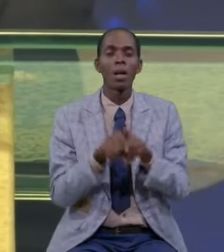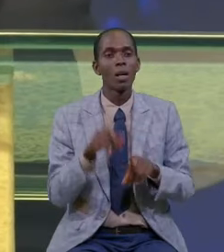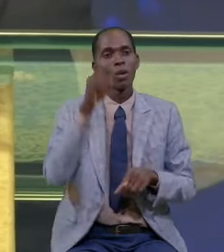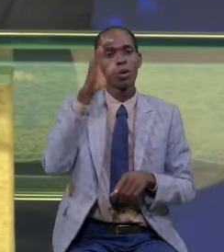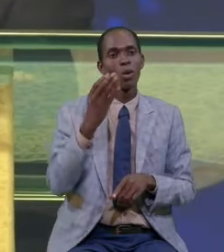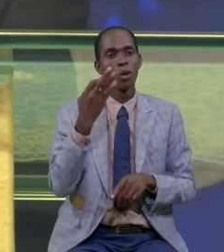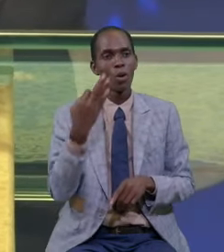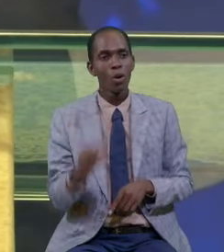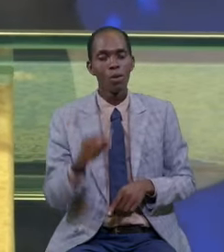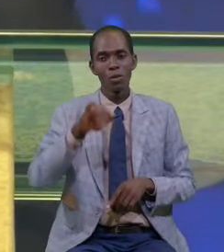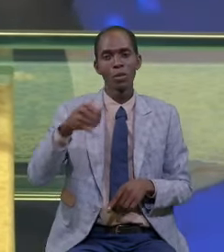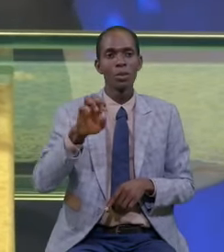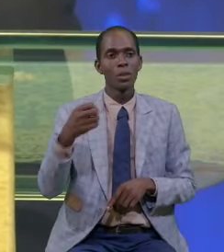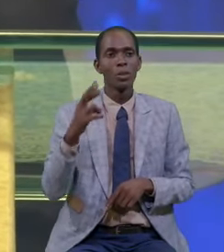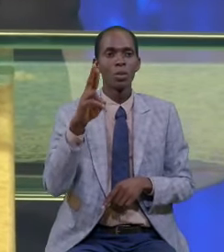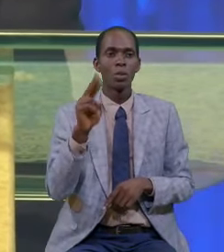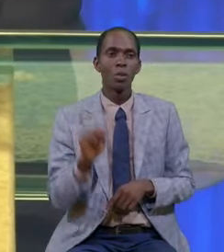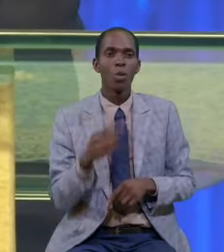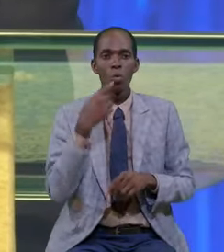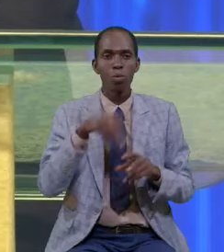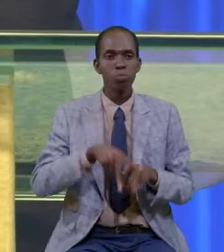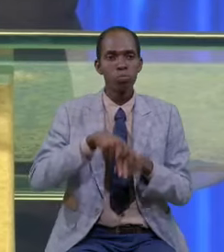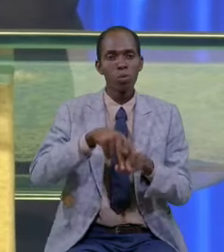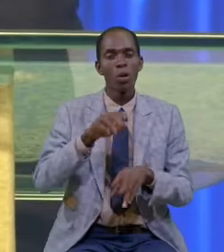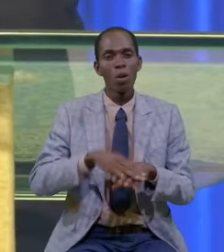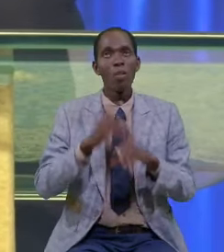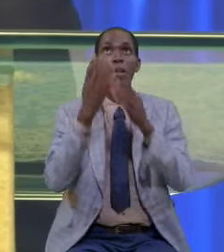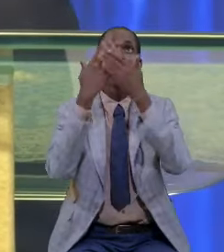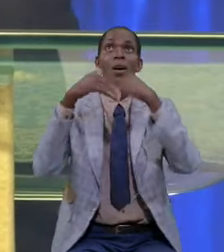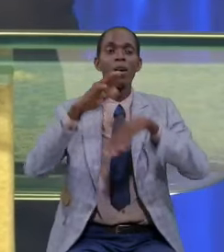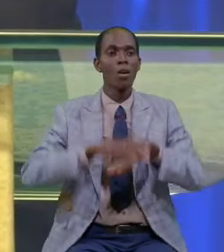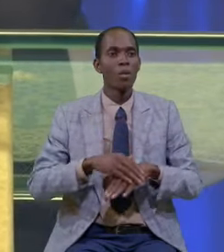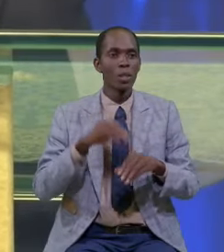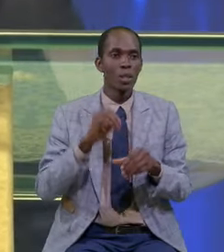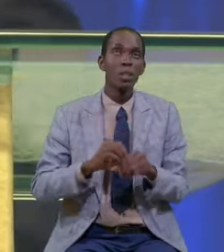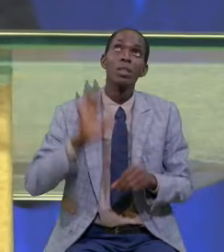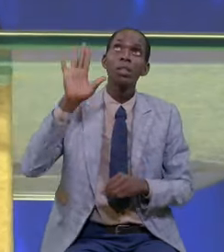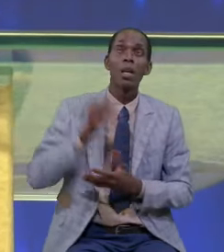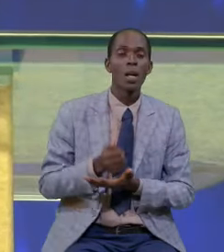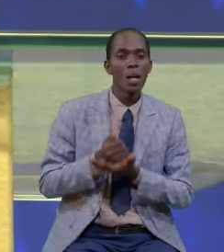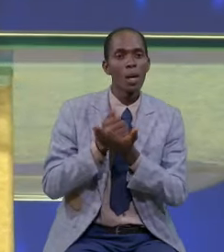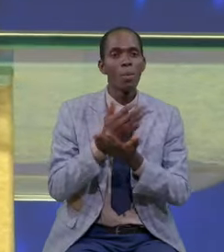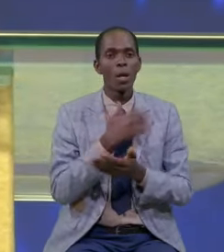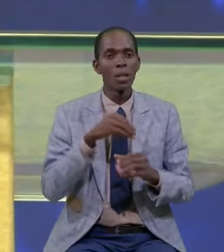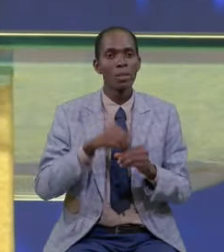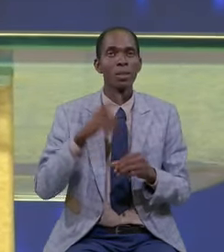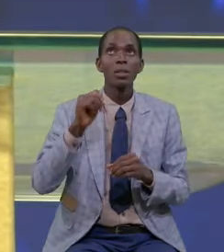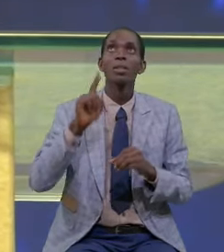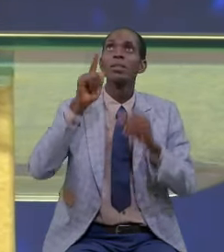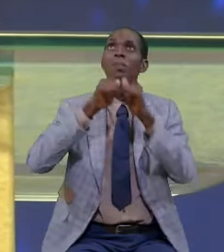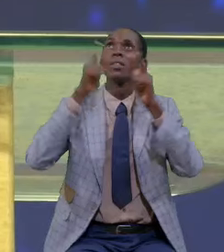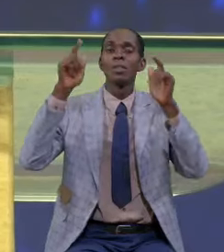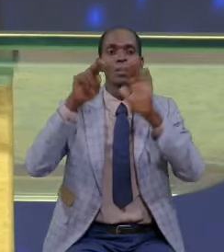who rideth upon the heaven in thy help, and in his excellency on the